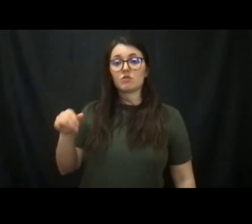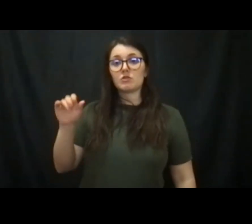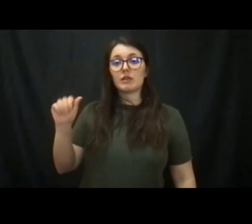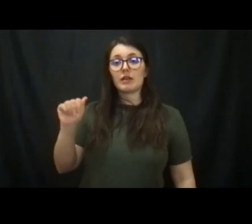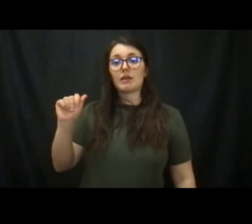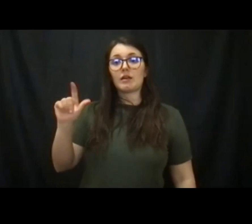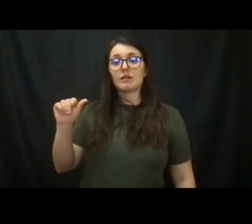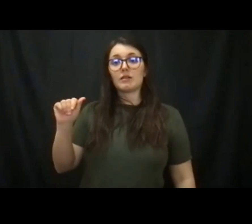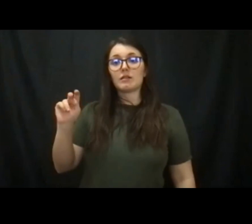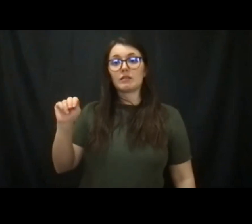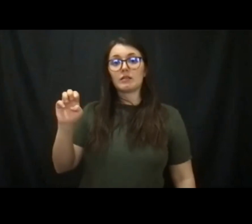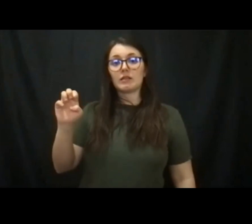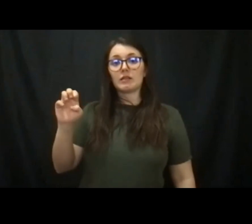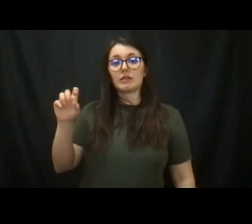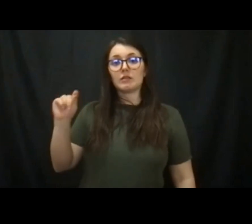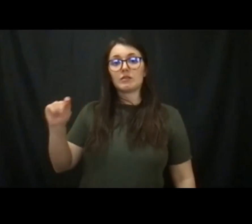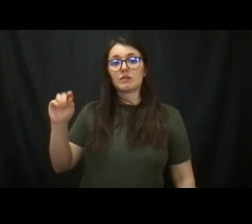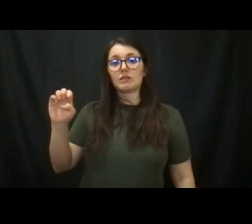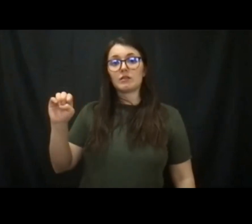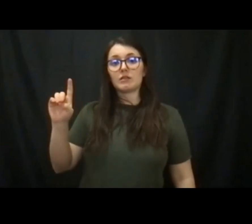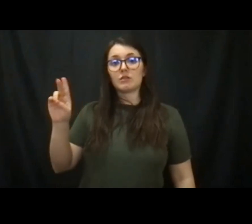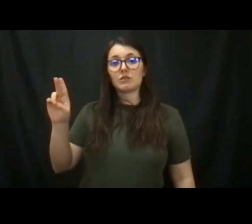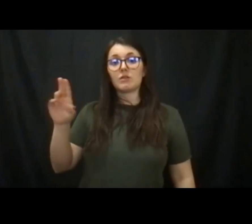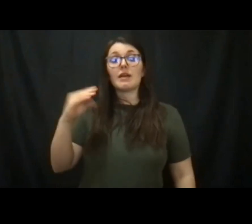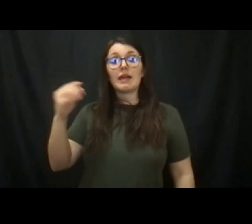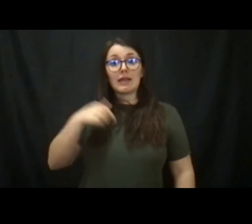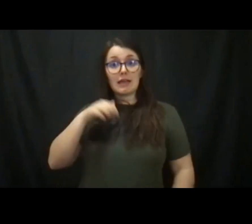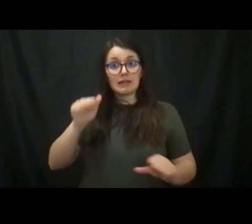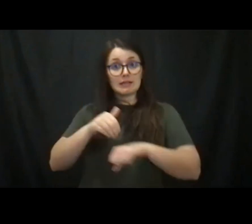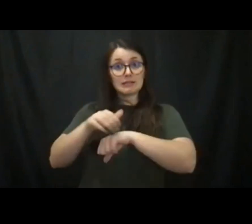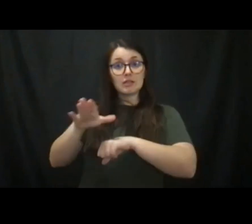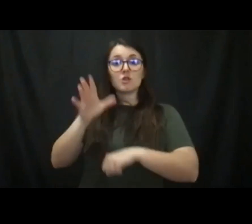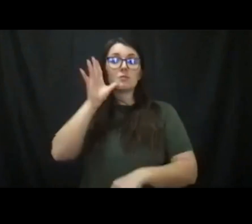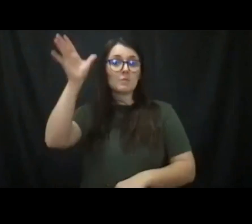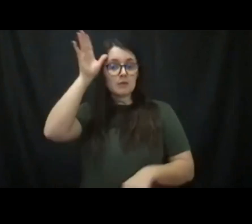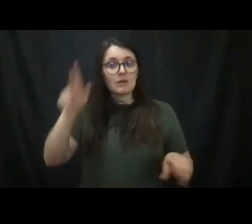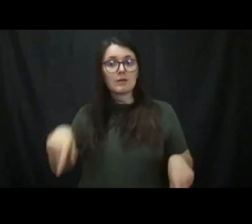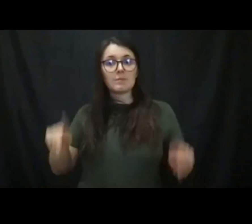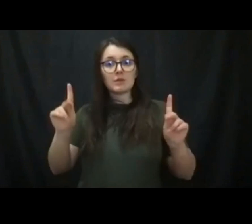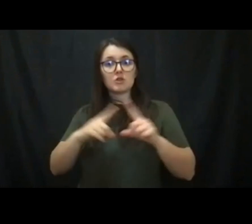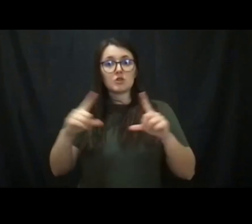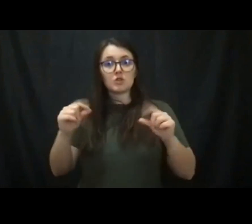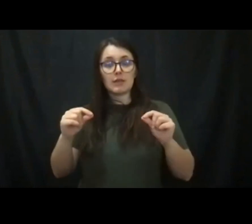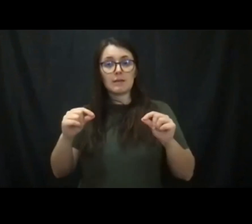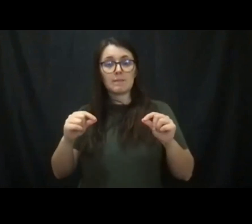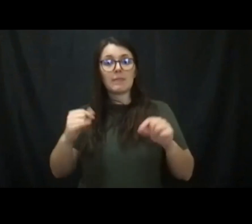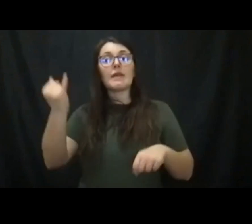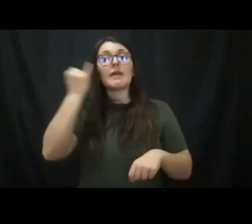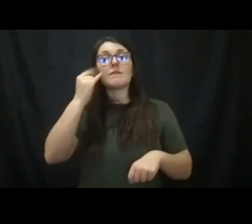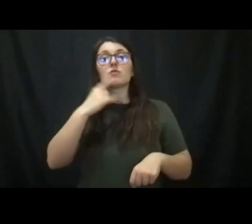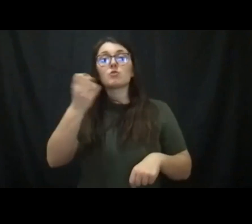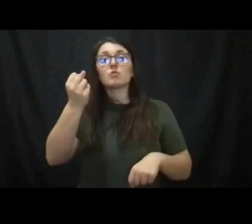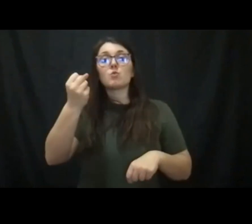page_a@4j.lane.edu. And I can send you the parent permission slip, because you do need to have parent permission if you are 12 and